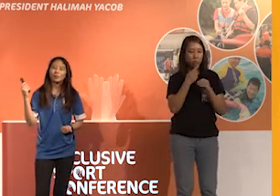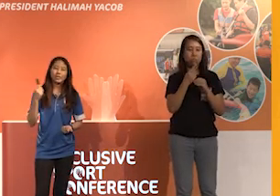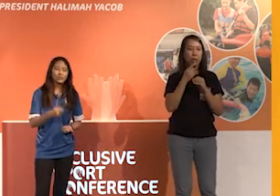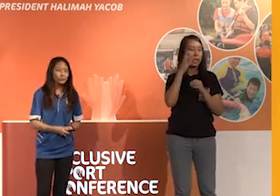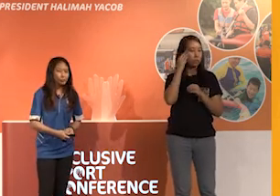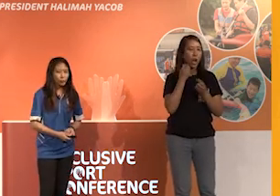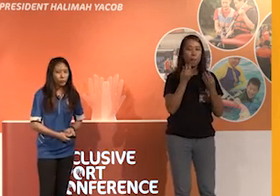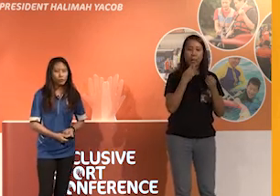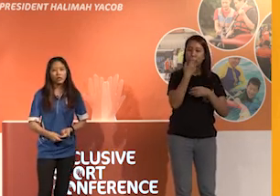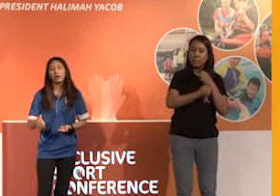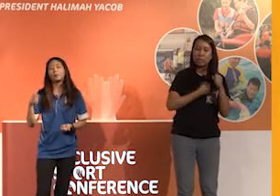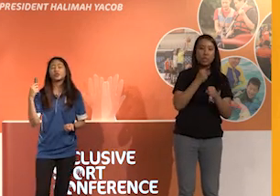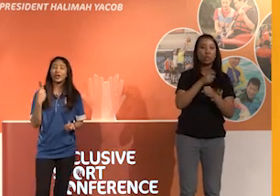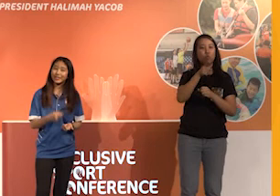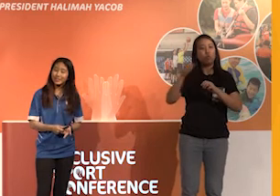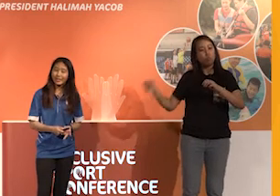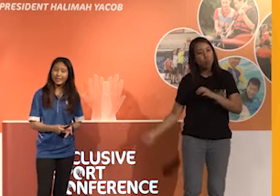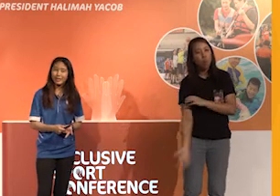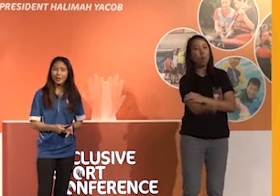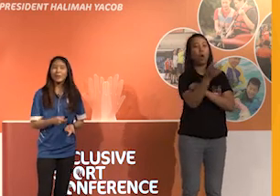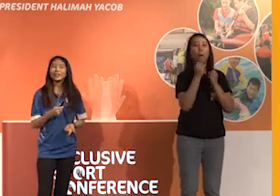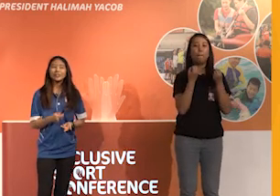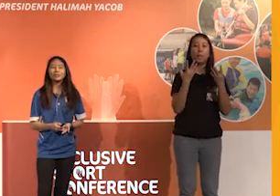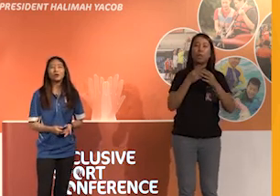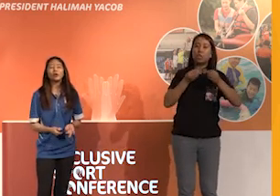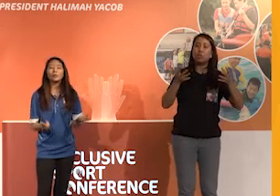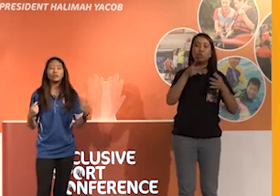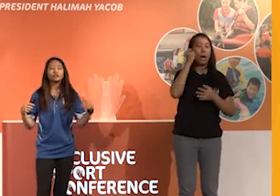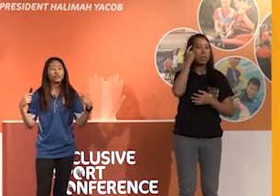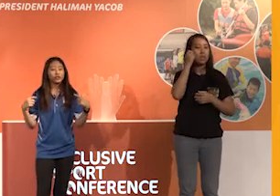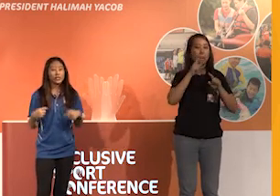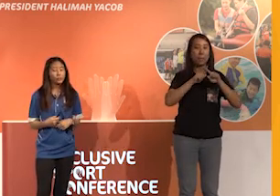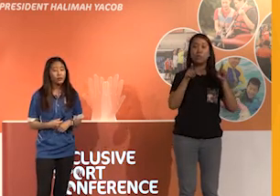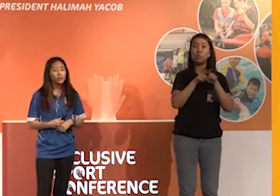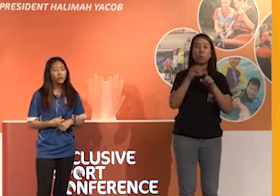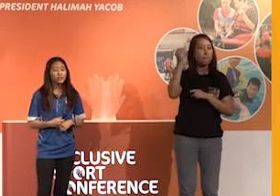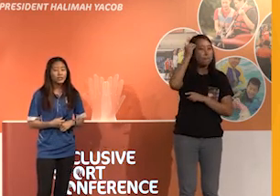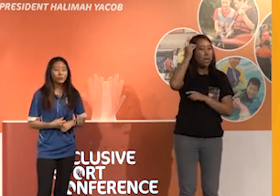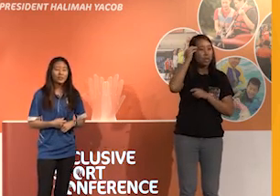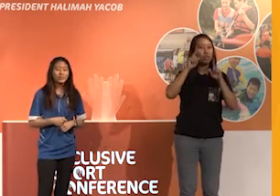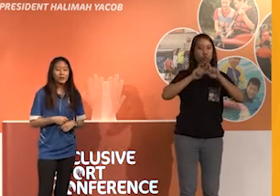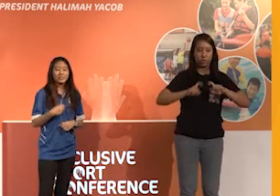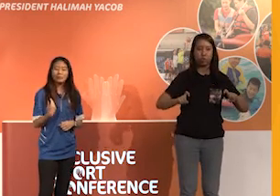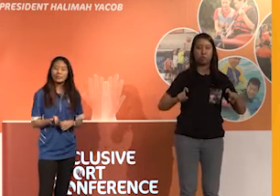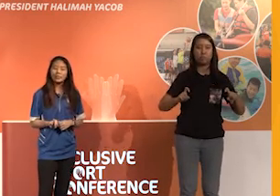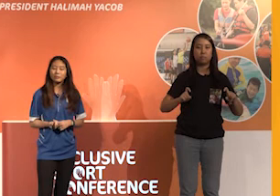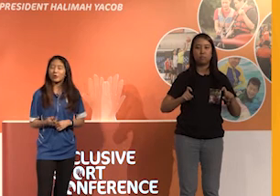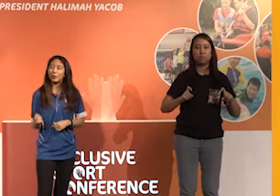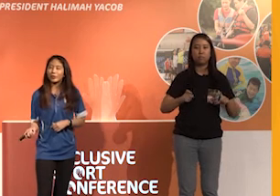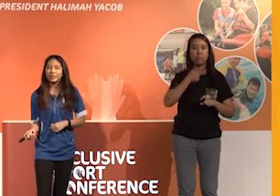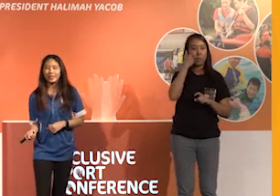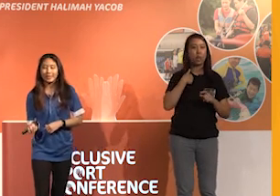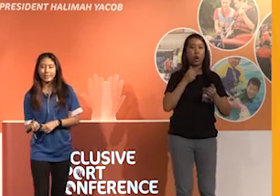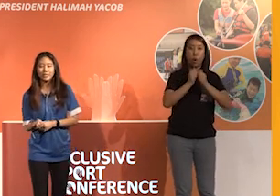or how many years you've bowled, how much you understand, but I think it's about your mental strategy as well. So because I was competing with